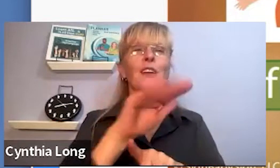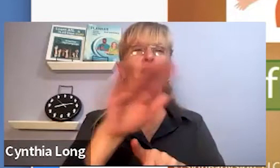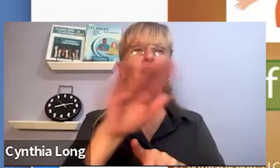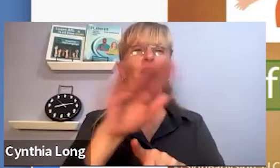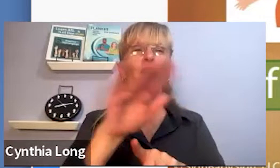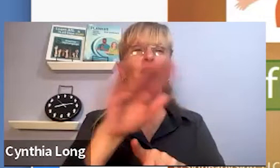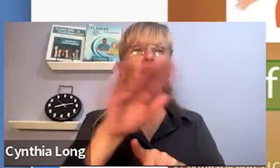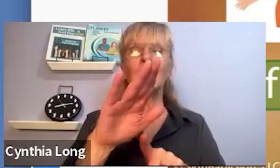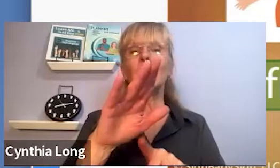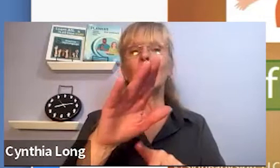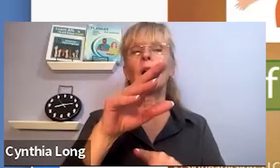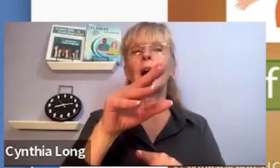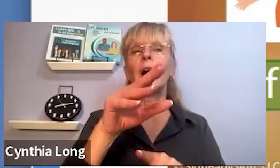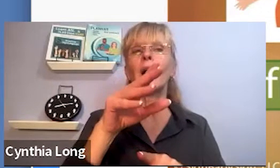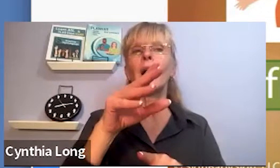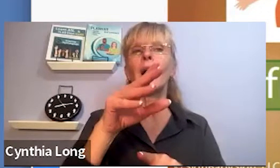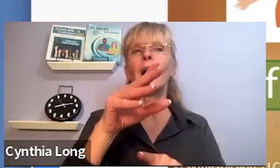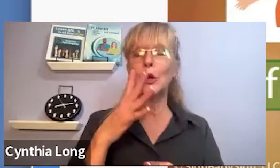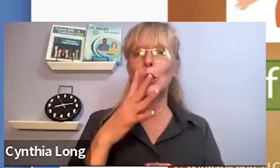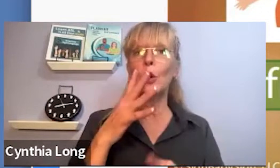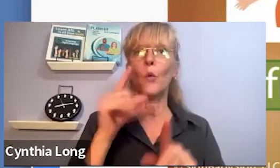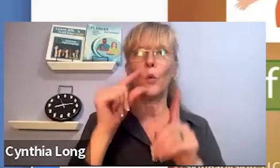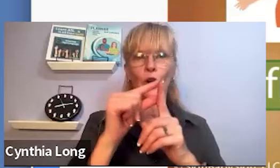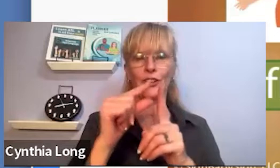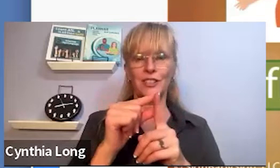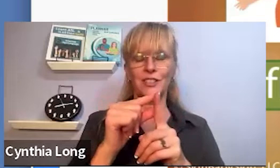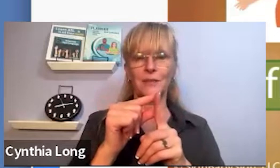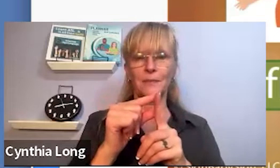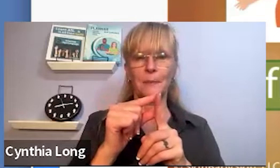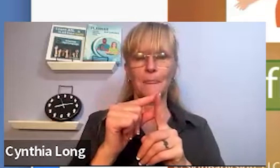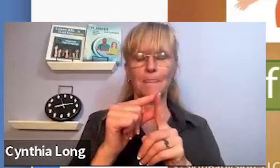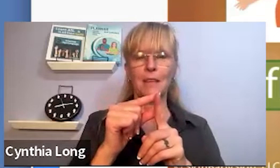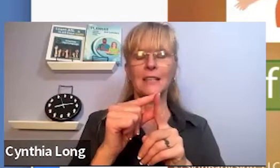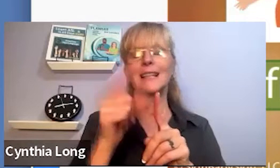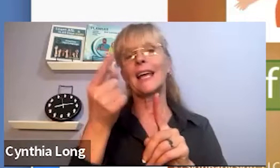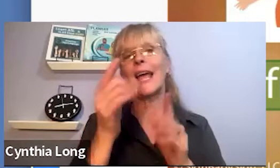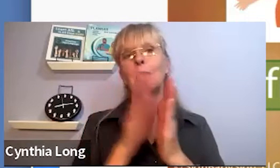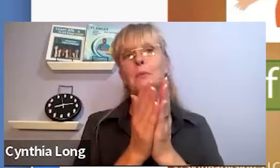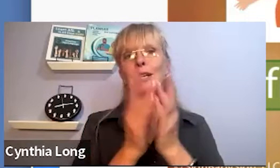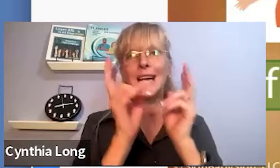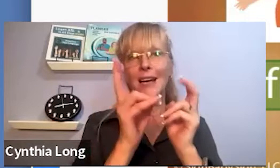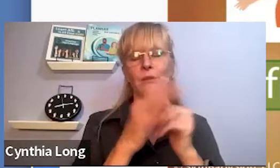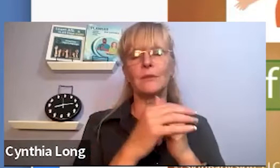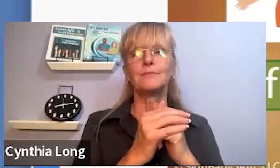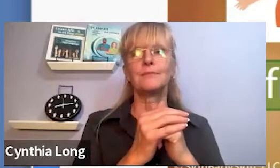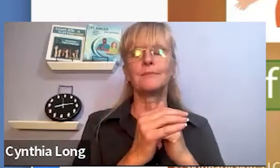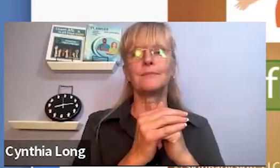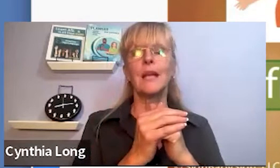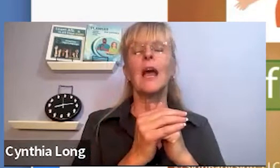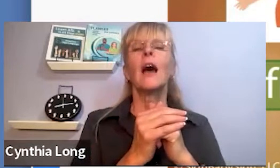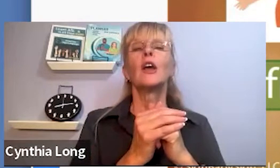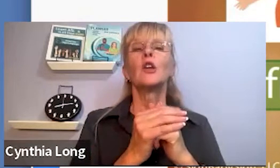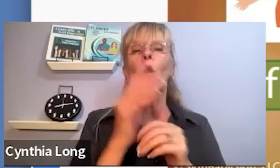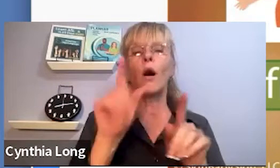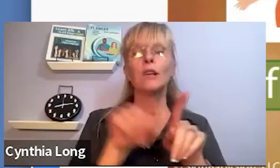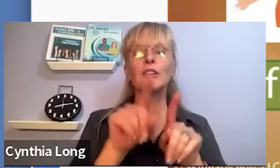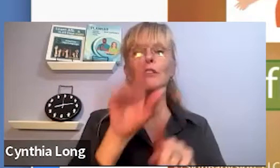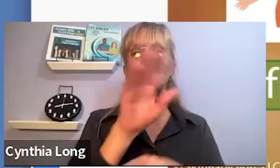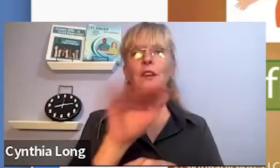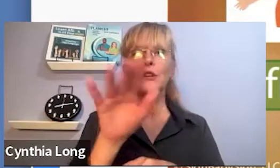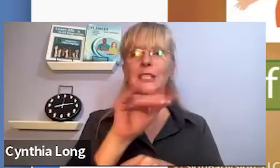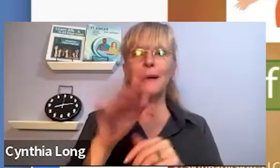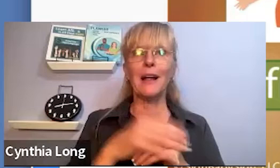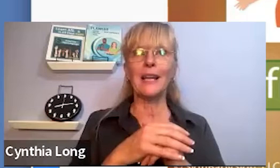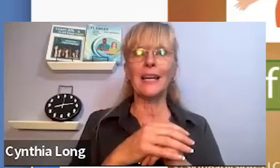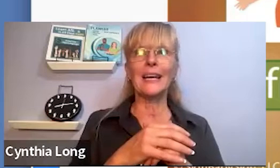also finger spelling for proper words, like a book title. You